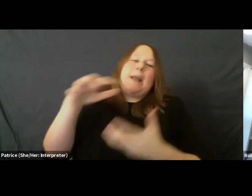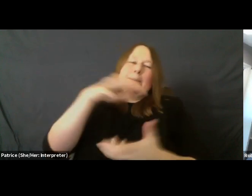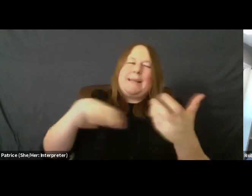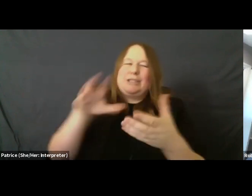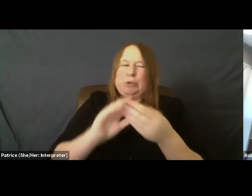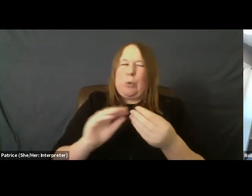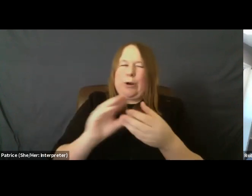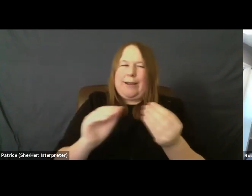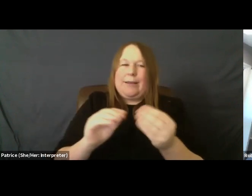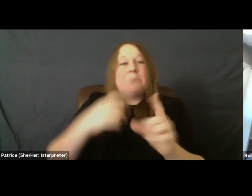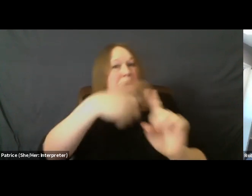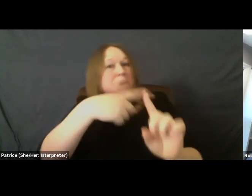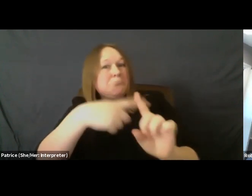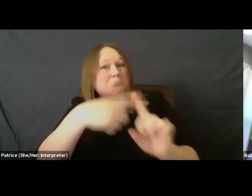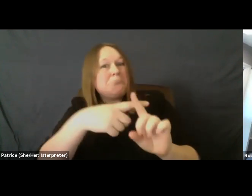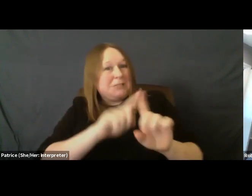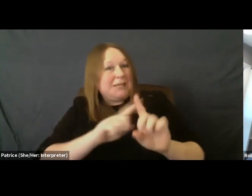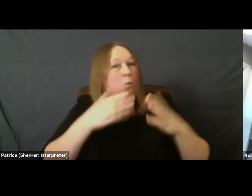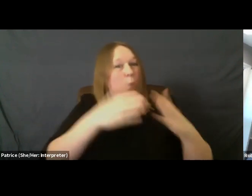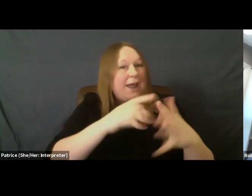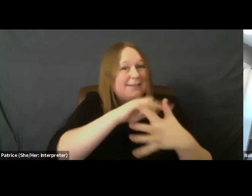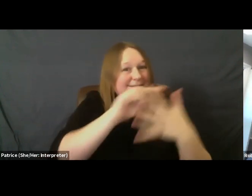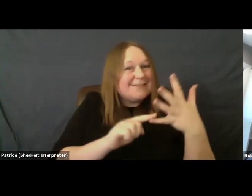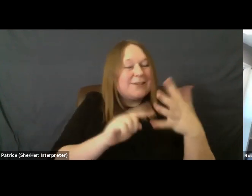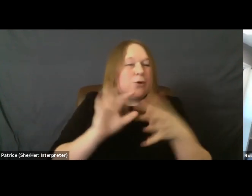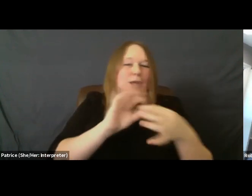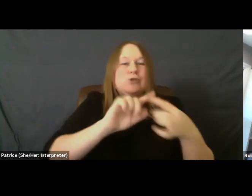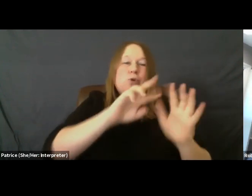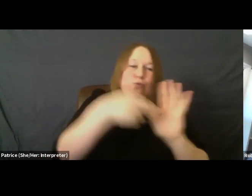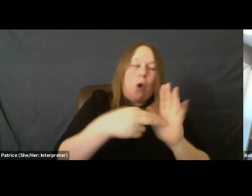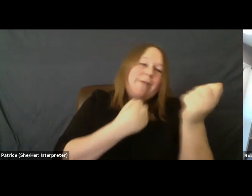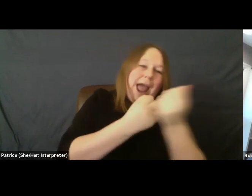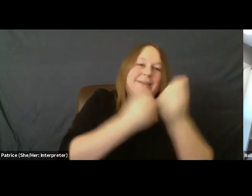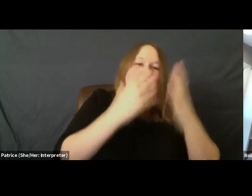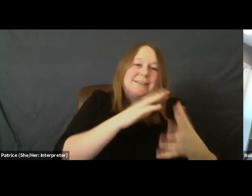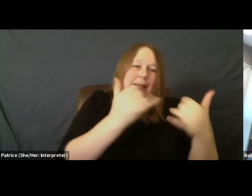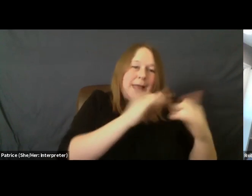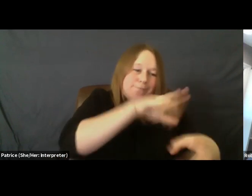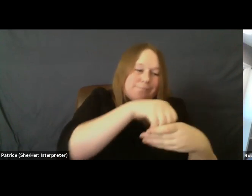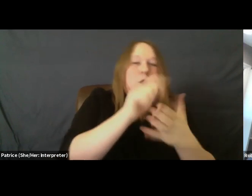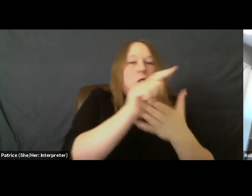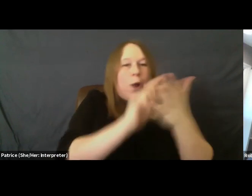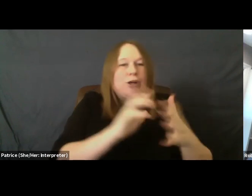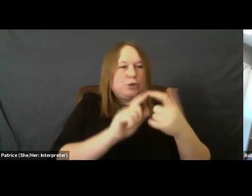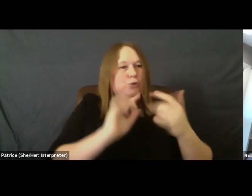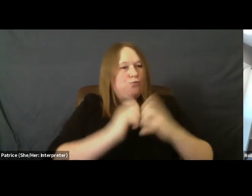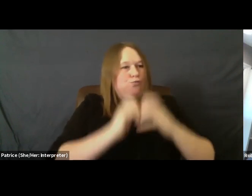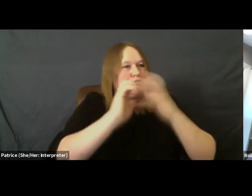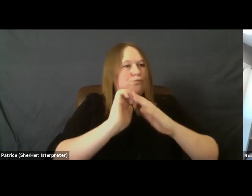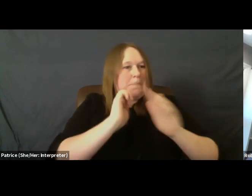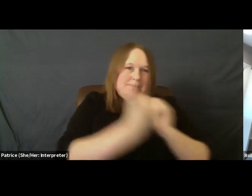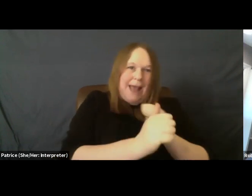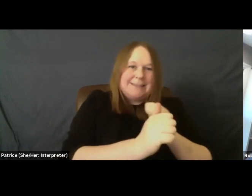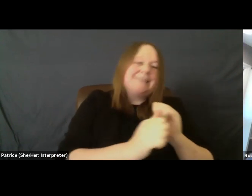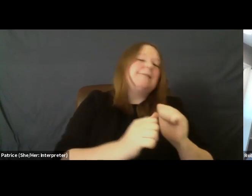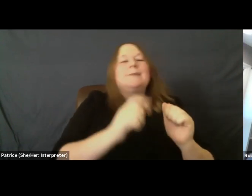story, a very positive story in many ways in terms of the role that advocates played and lawyers played in getting it enacted, some wonderful